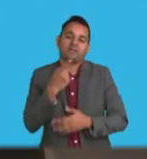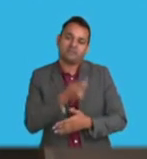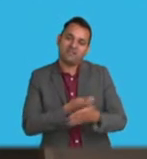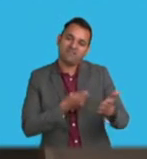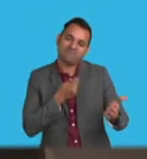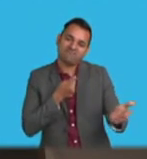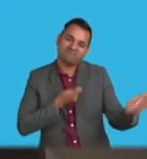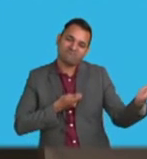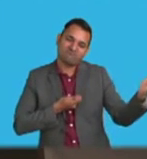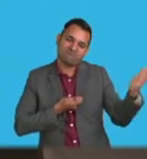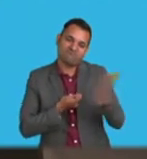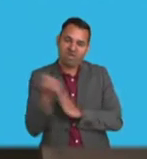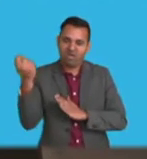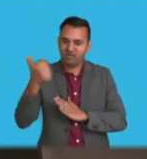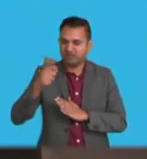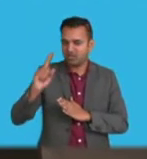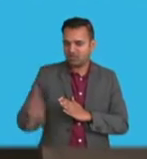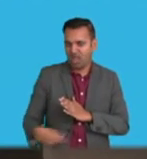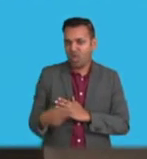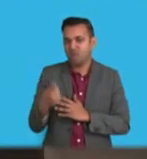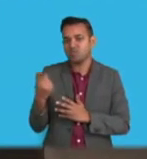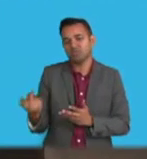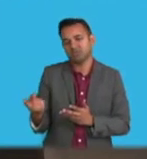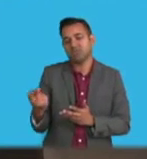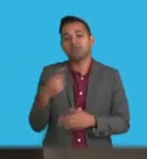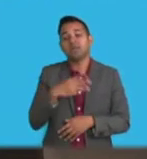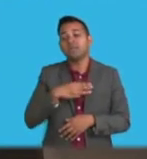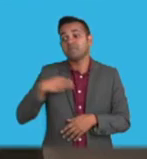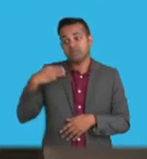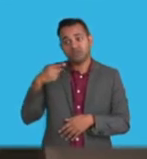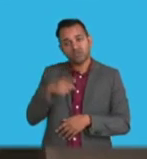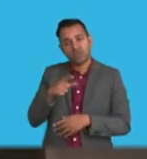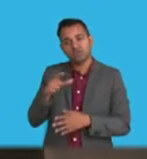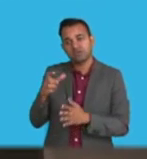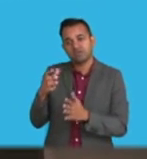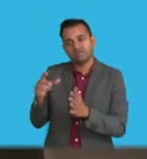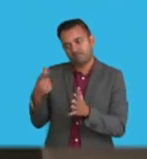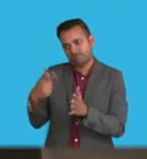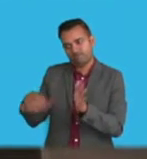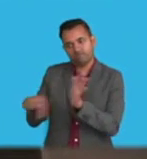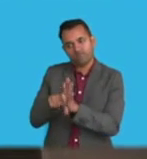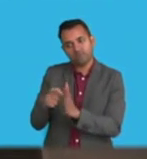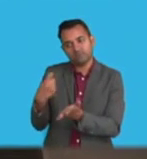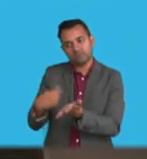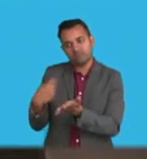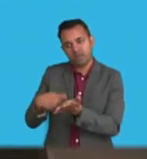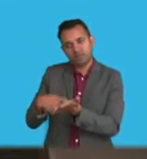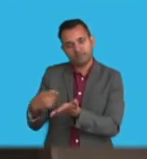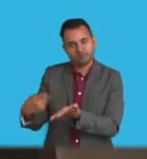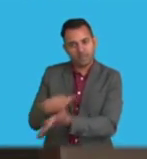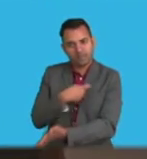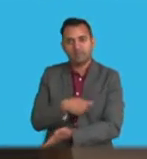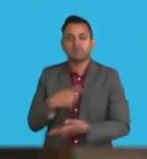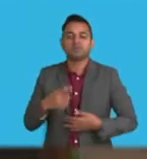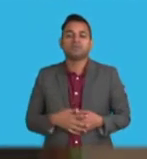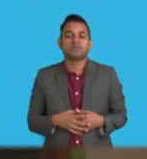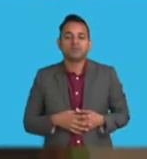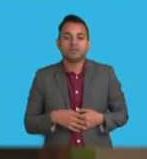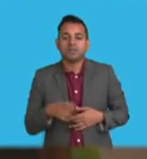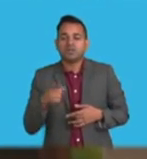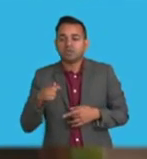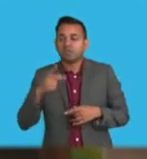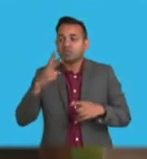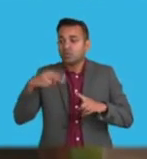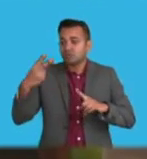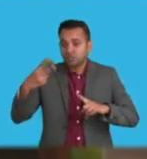Ministry also charged Varinavatiko of Access United Fiji Limited in 2012 Honourable Minister, for operating. Honourable Minister, please do